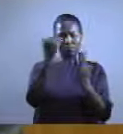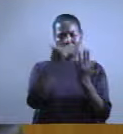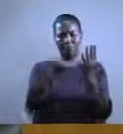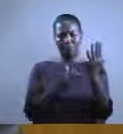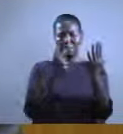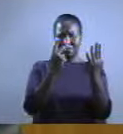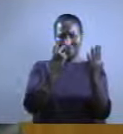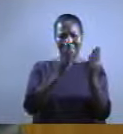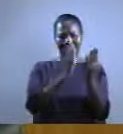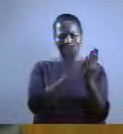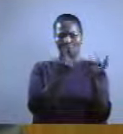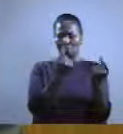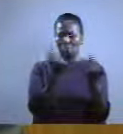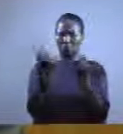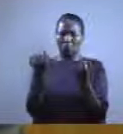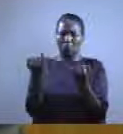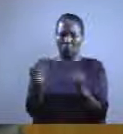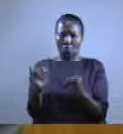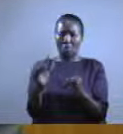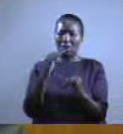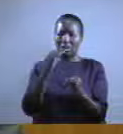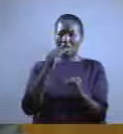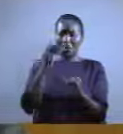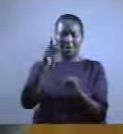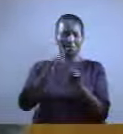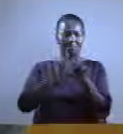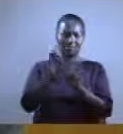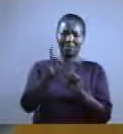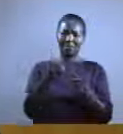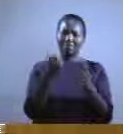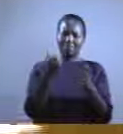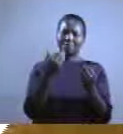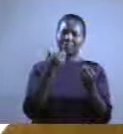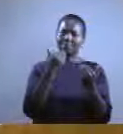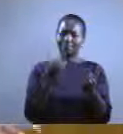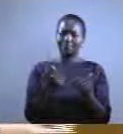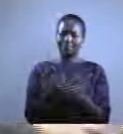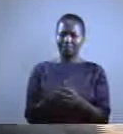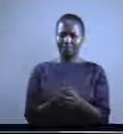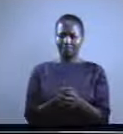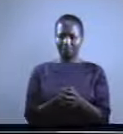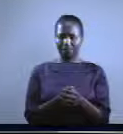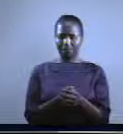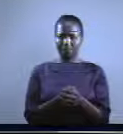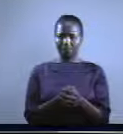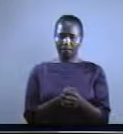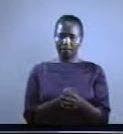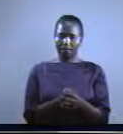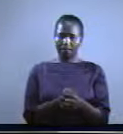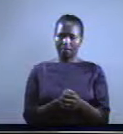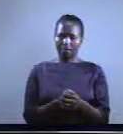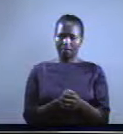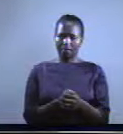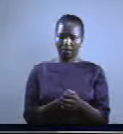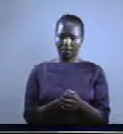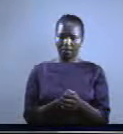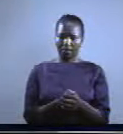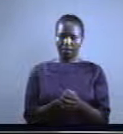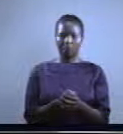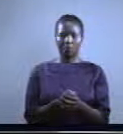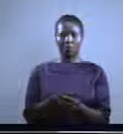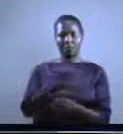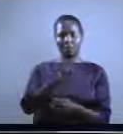that will probably extinguish any advances arising from this bill. Thank you. Thank you, Honourable Alberts. Honourable Swart.